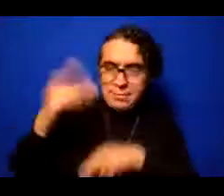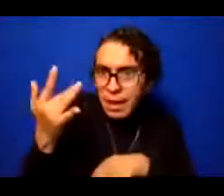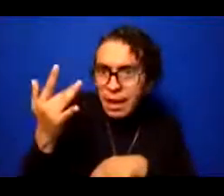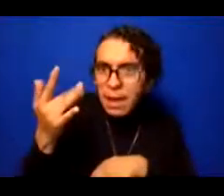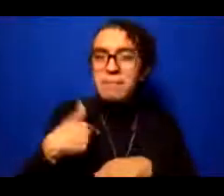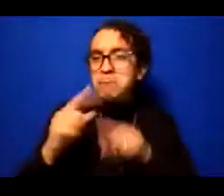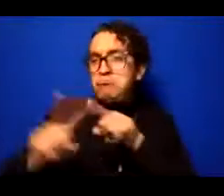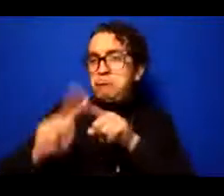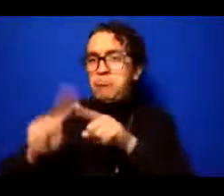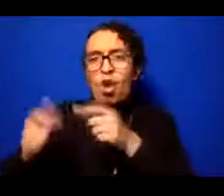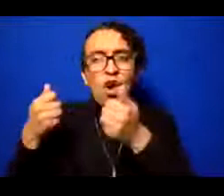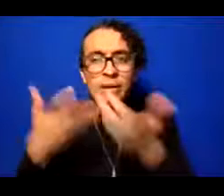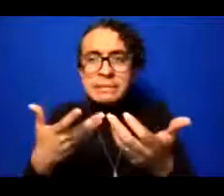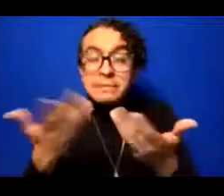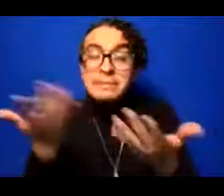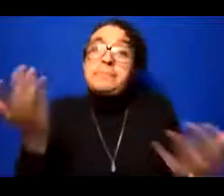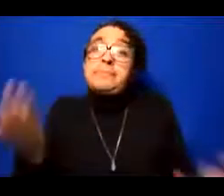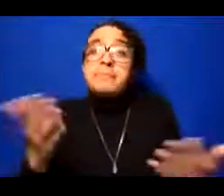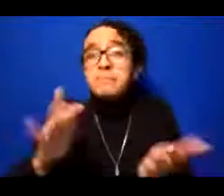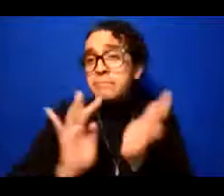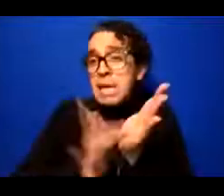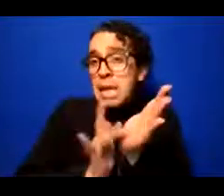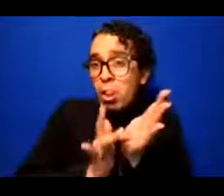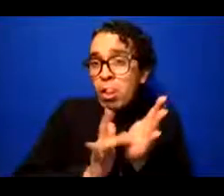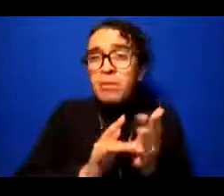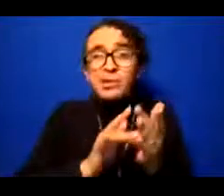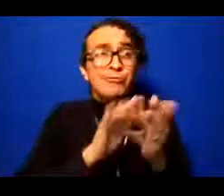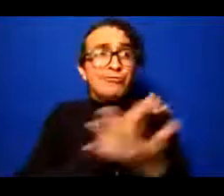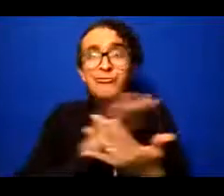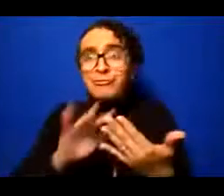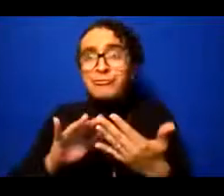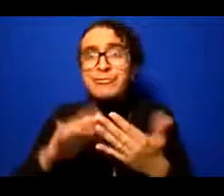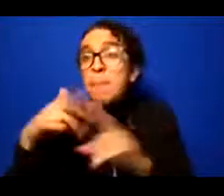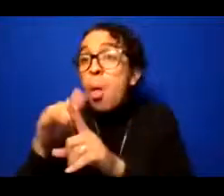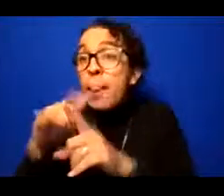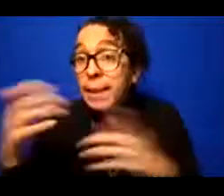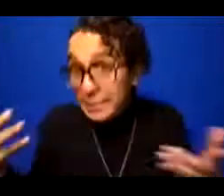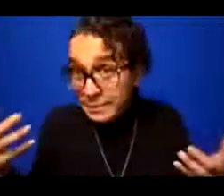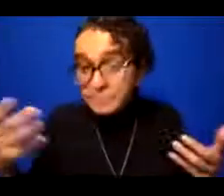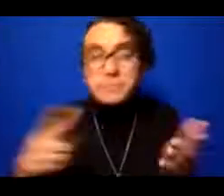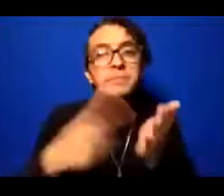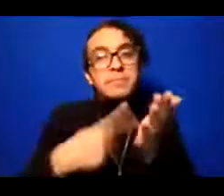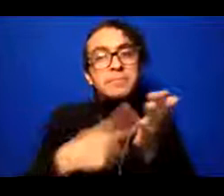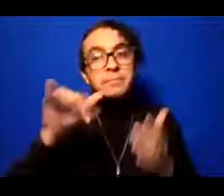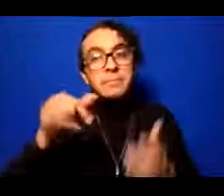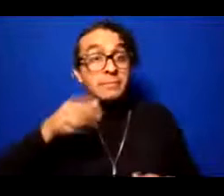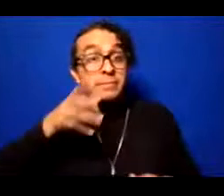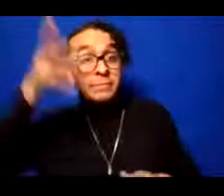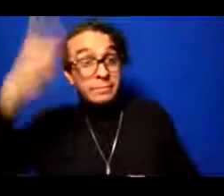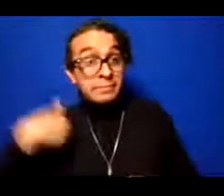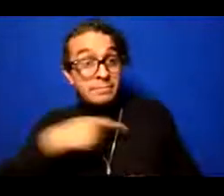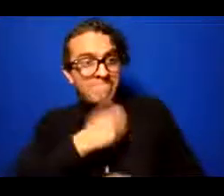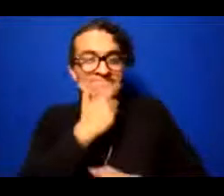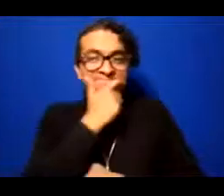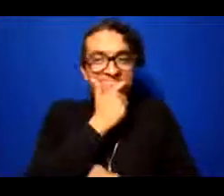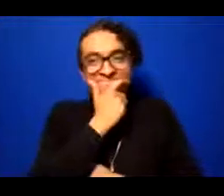causes, and it can be anywhere from a medical issue all the way up to like a bullying problem. And sometimes as parents, we're just not sure what's